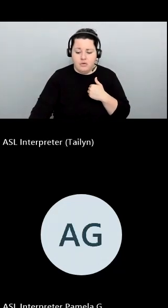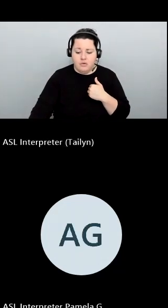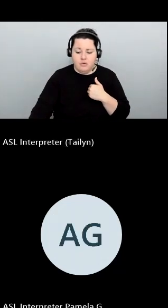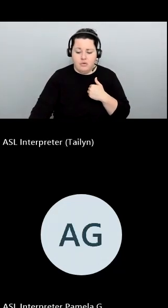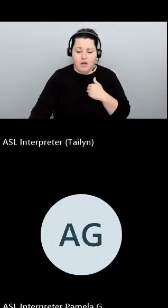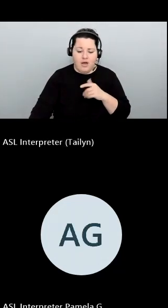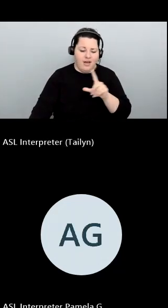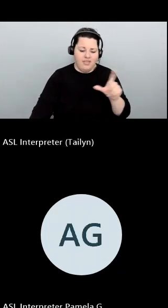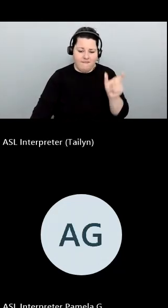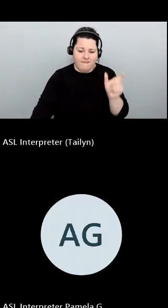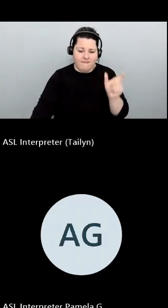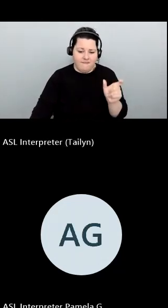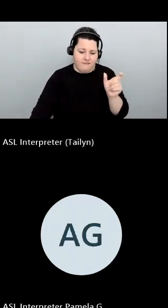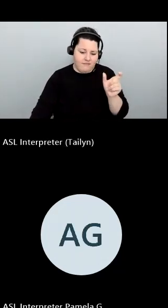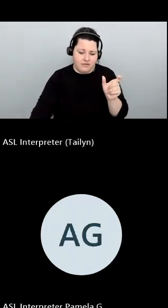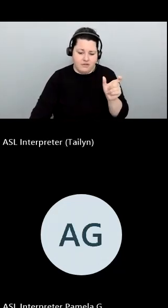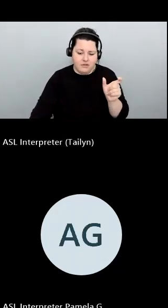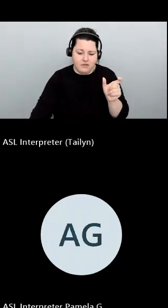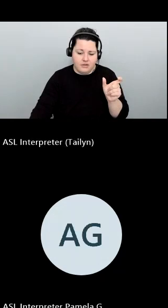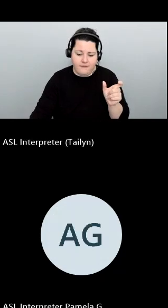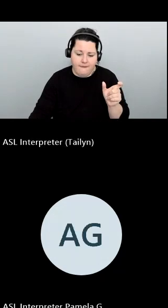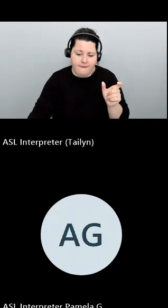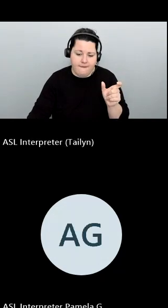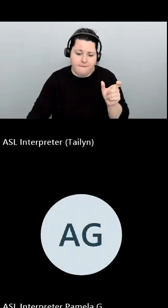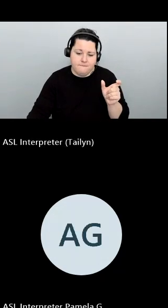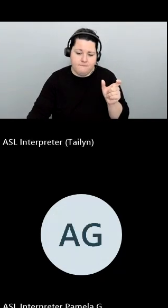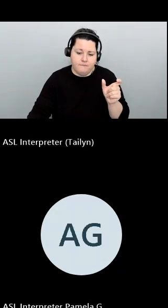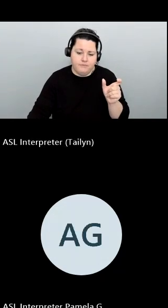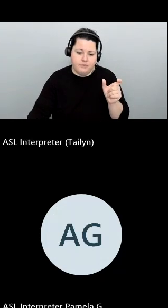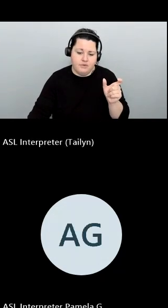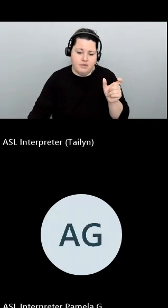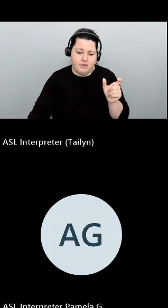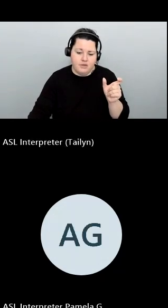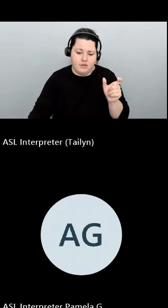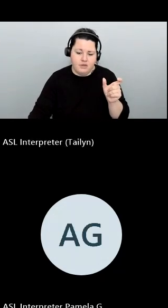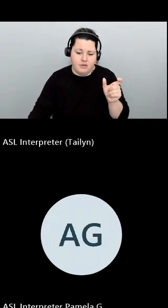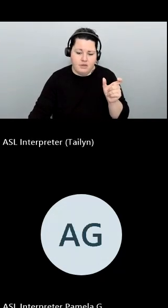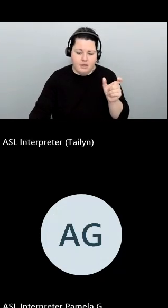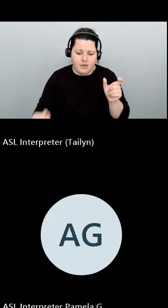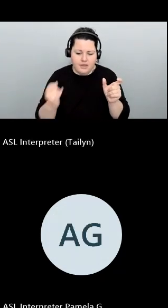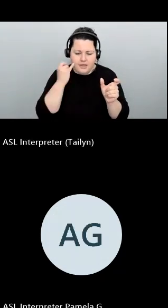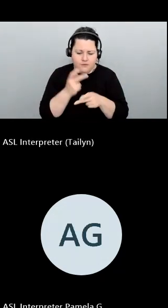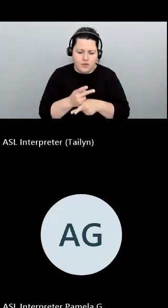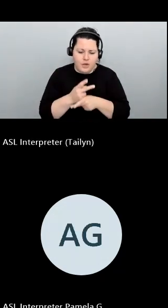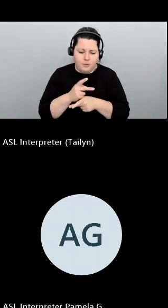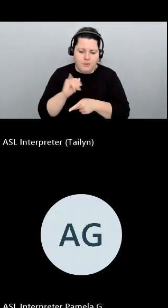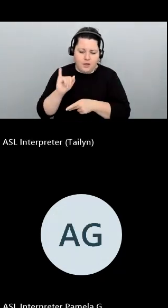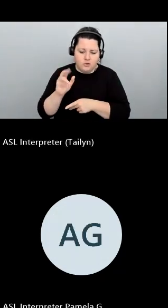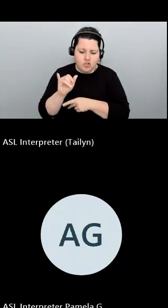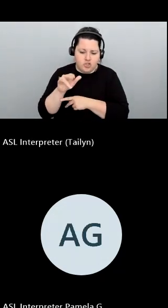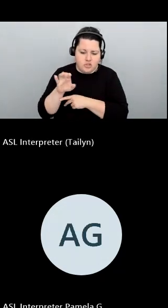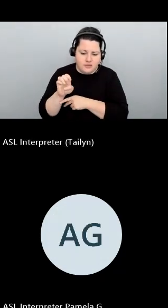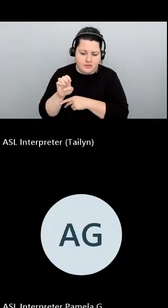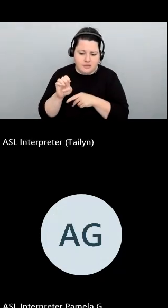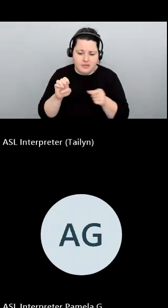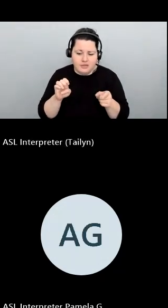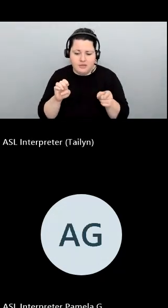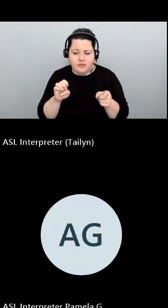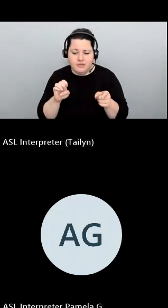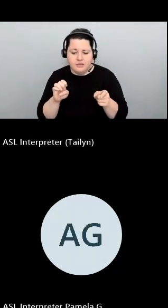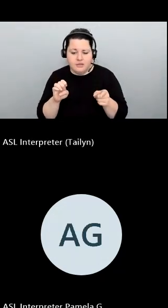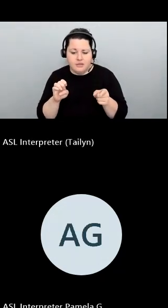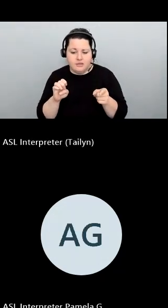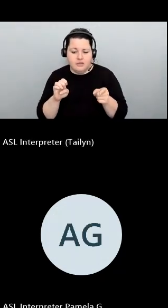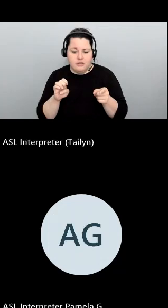things like if you care about justice or transparency or accessibility. Like I have a coworker who's